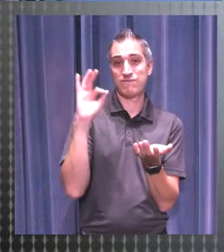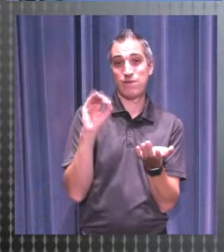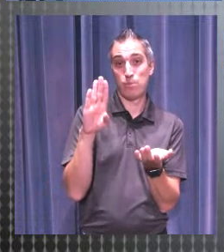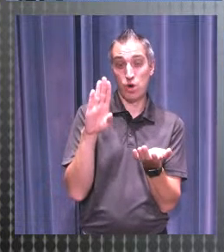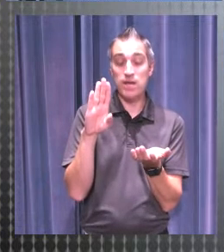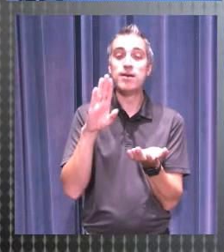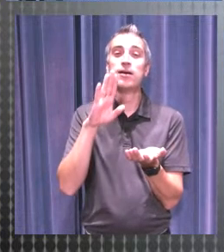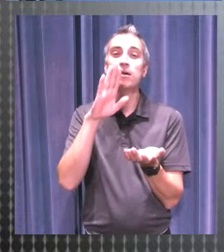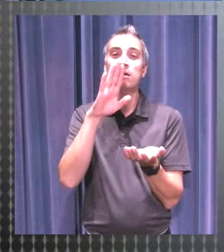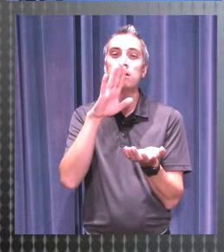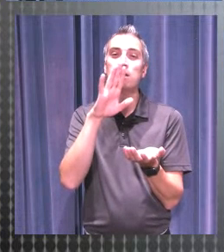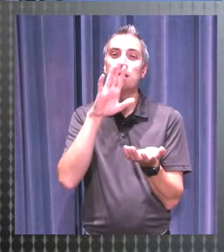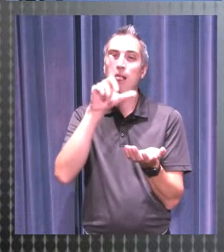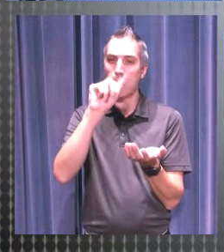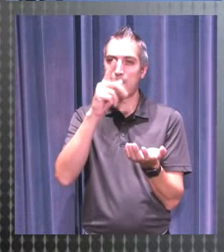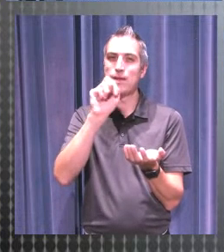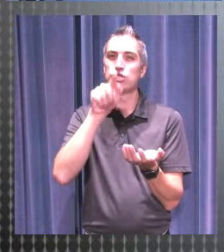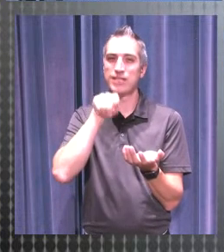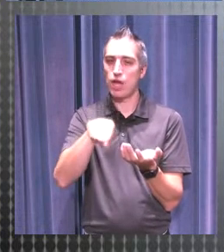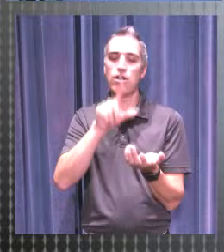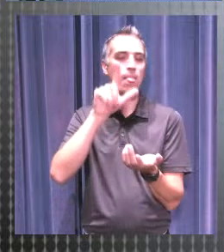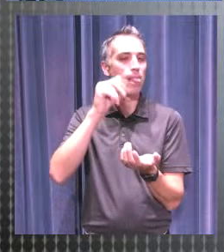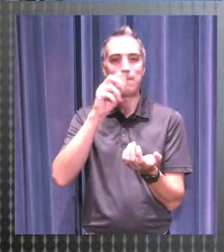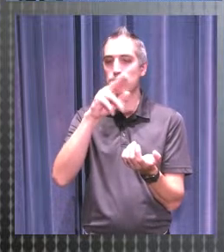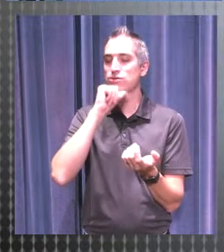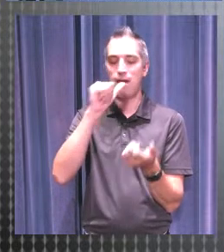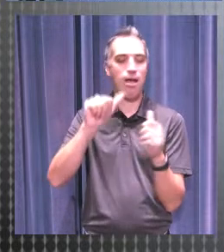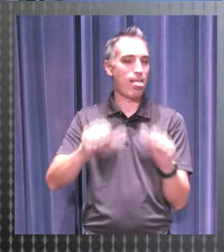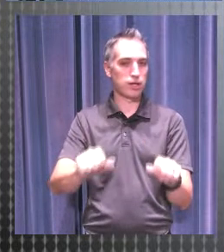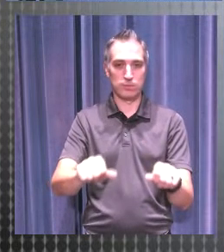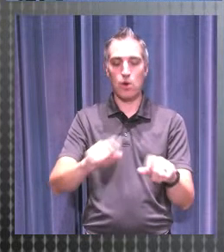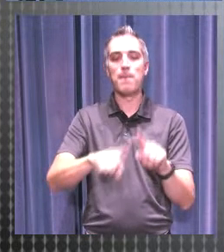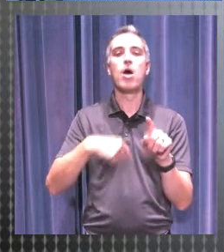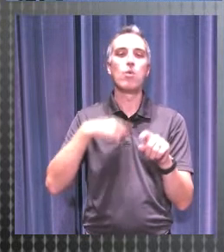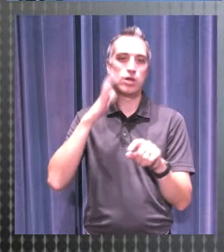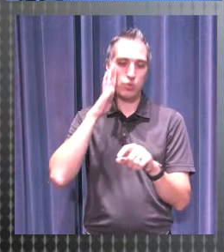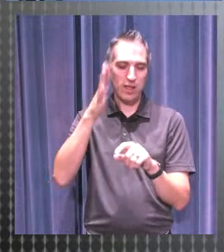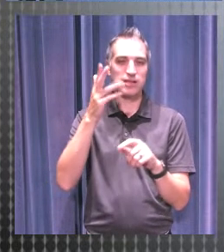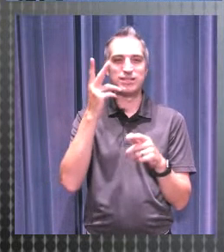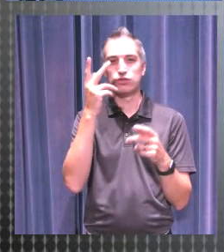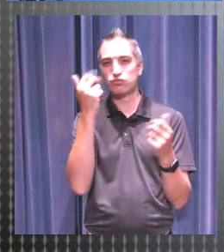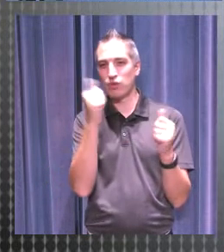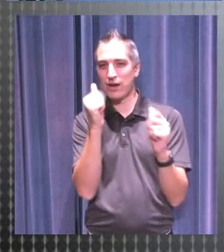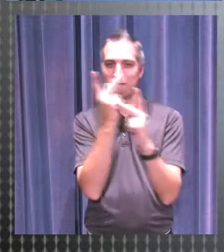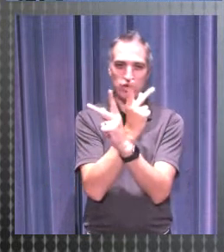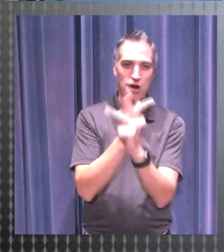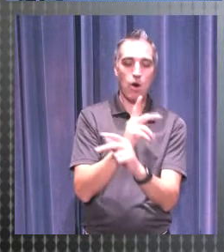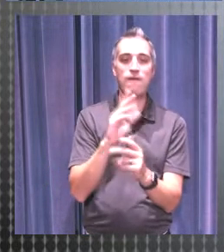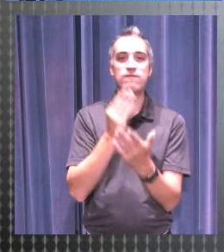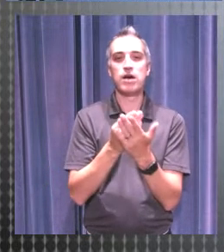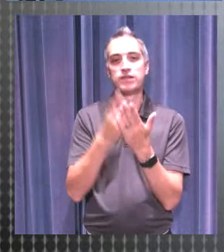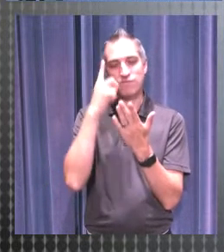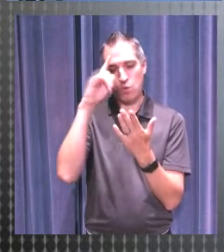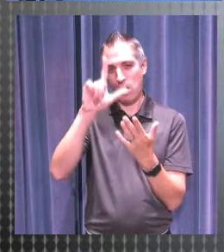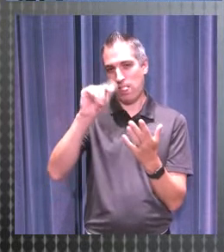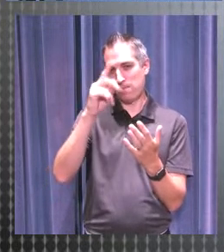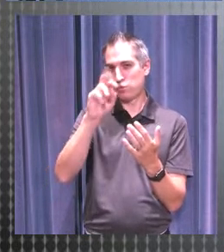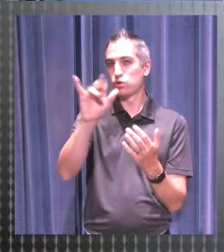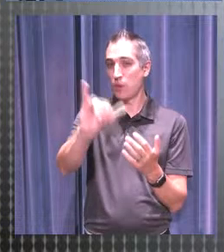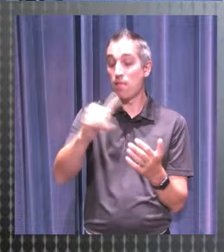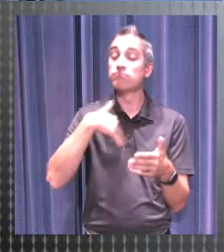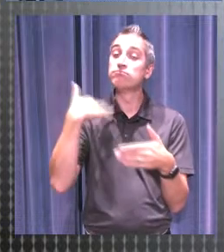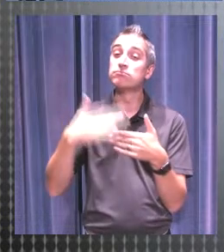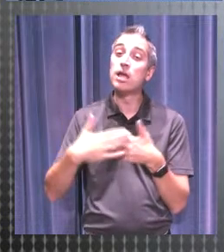This, the Lapierre's on here, and Lapeer is not eligible for those, but we're going to be looking and identifying funds to do those as well. So, next slide,